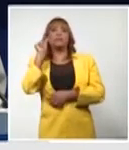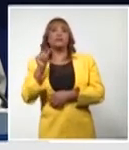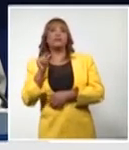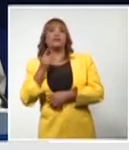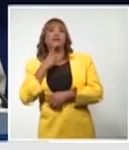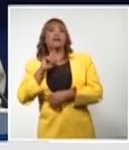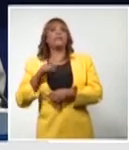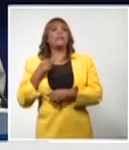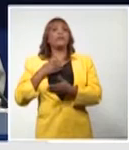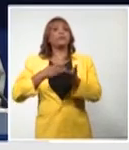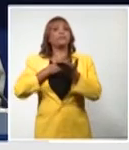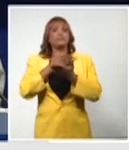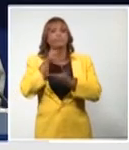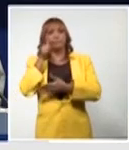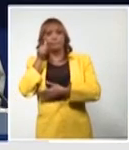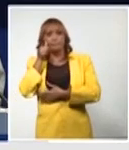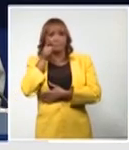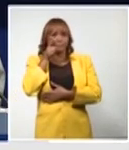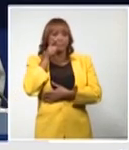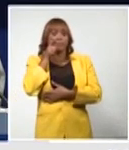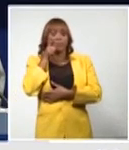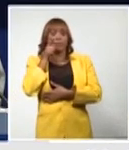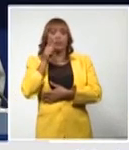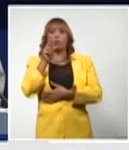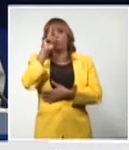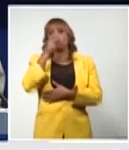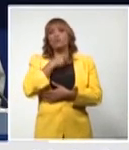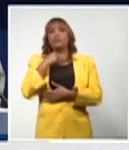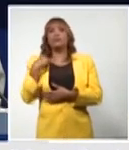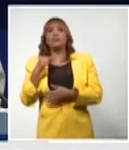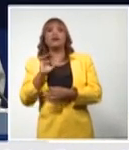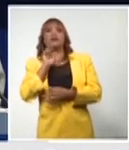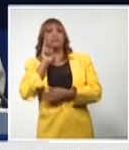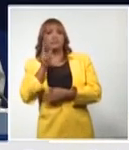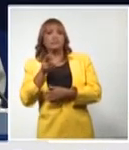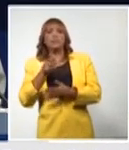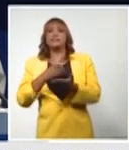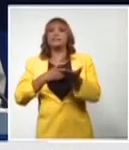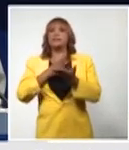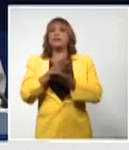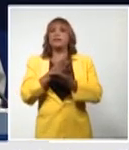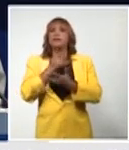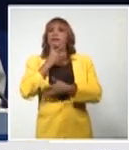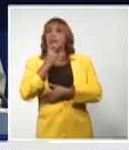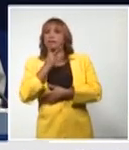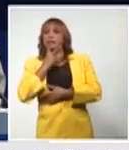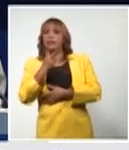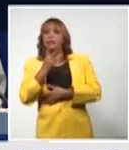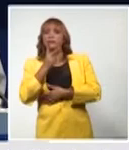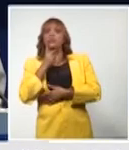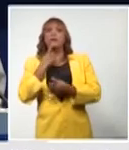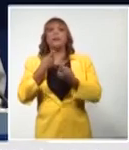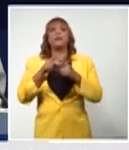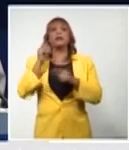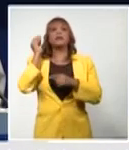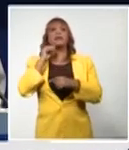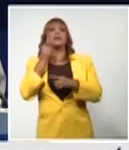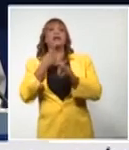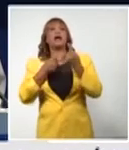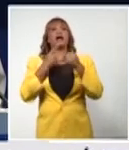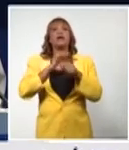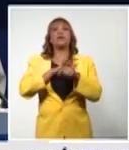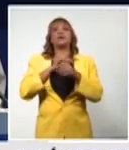and problems linked to breathing, smell, taste, for example, and to monitor and treat